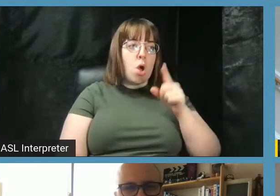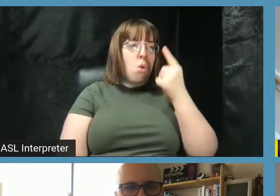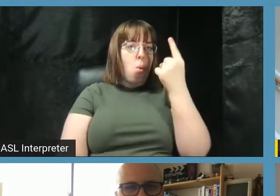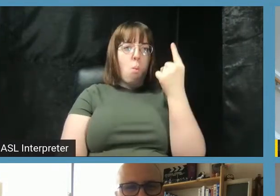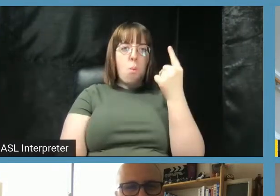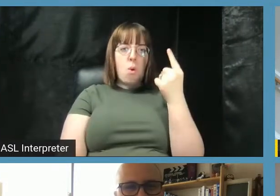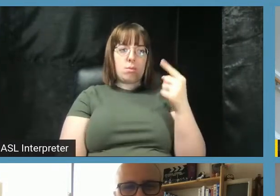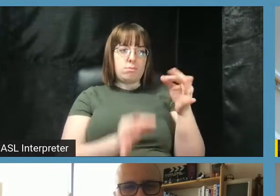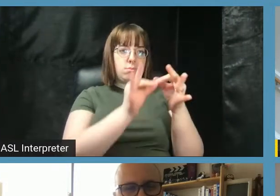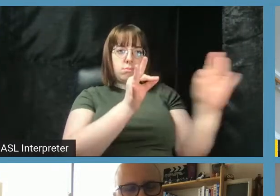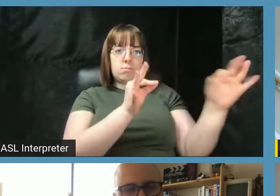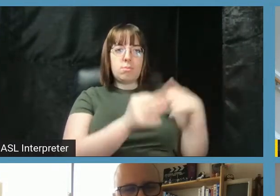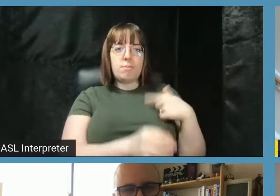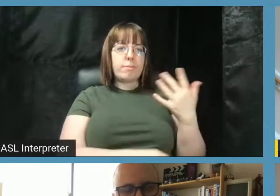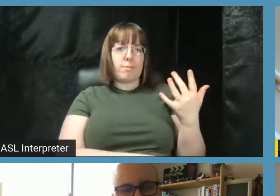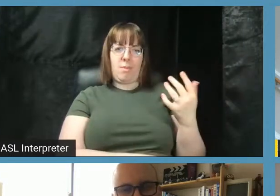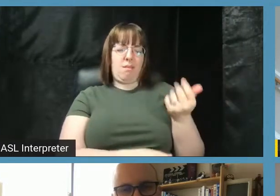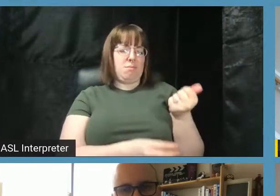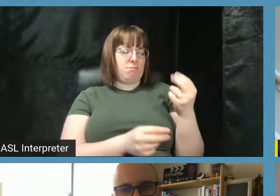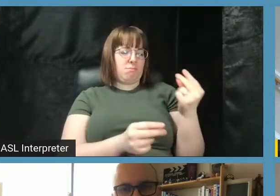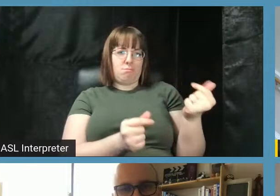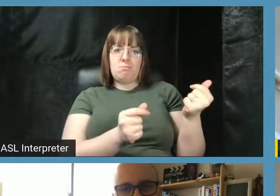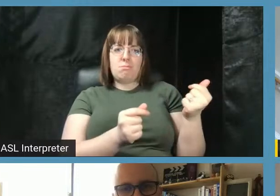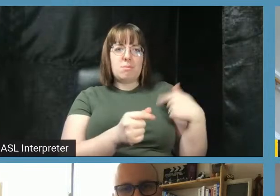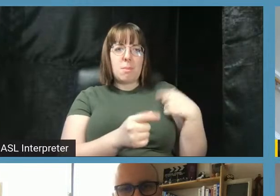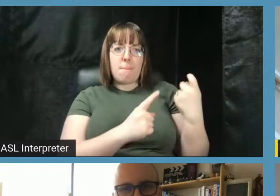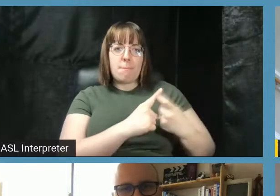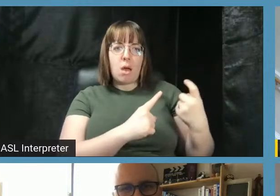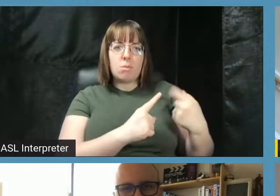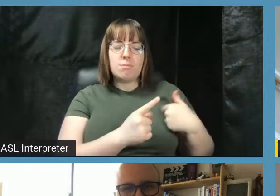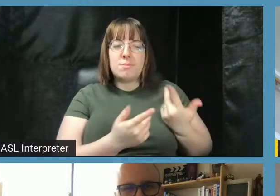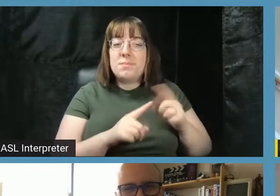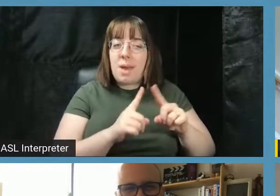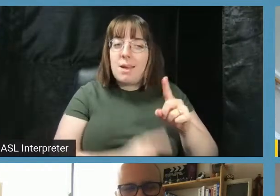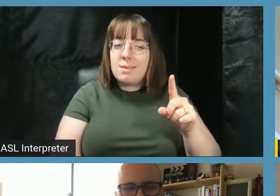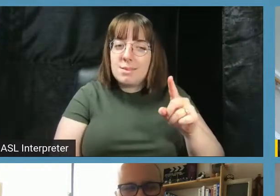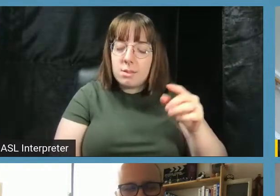takes 5 seconds to install, and it's the worst thing you can possibly do.